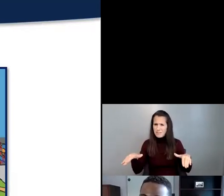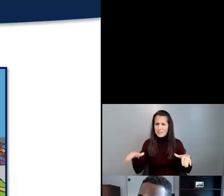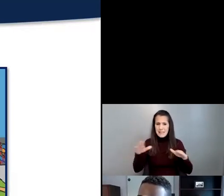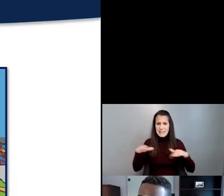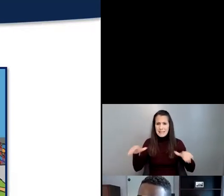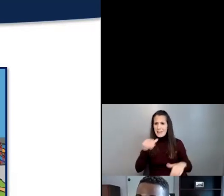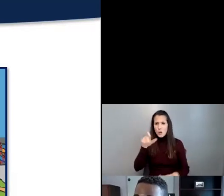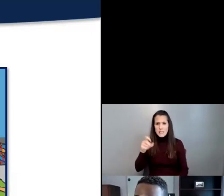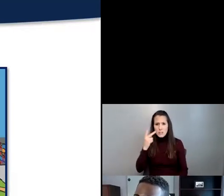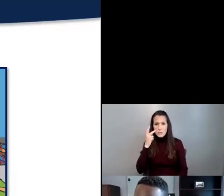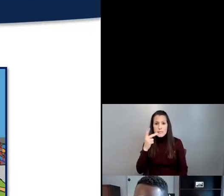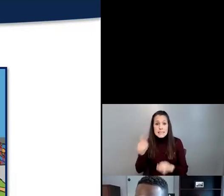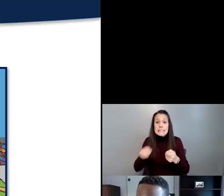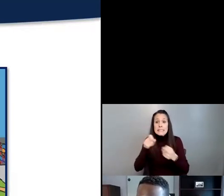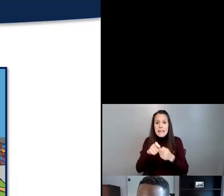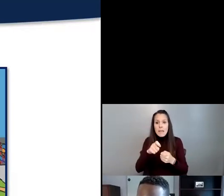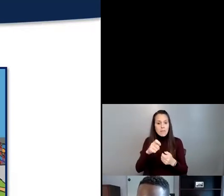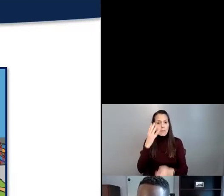same thing that the adult can see.